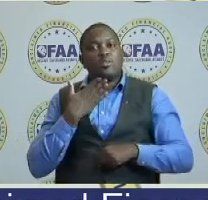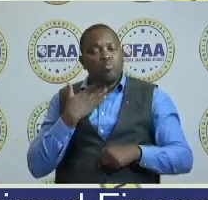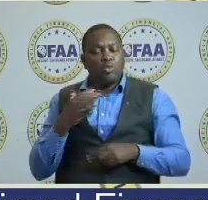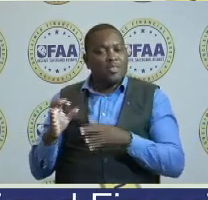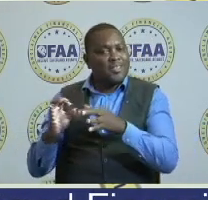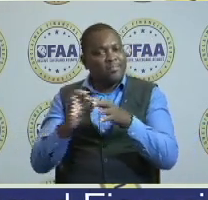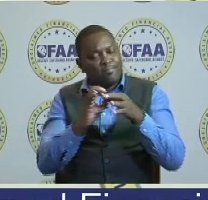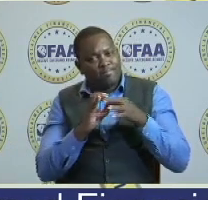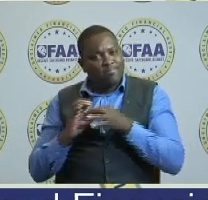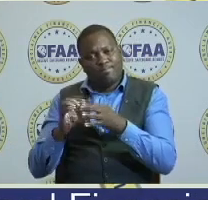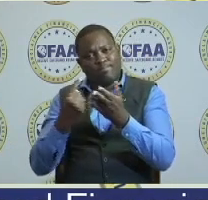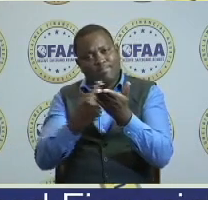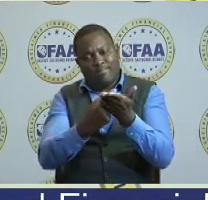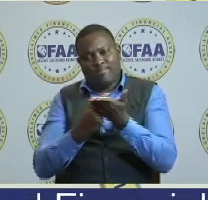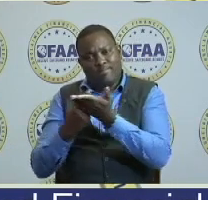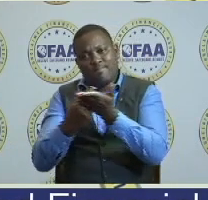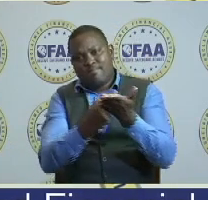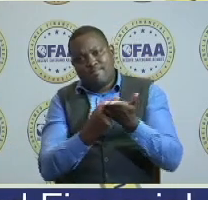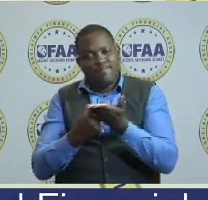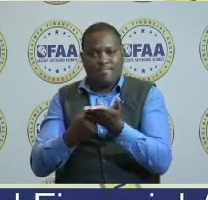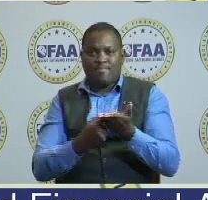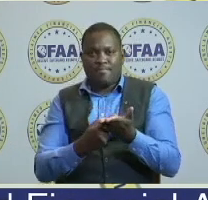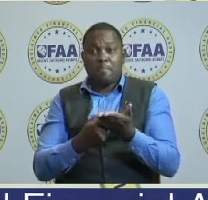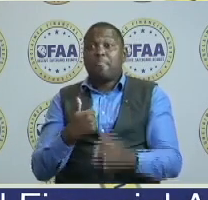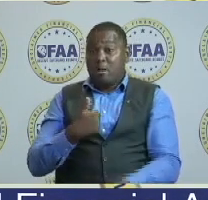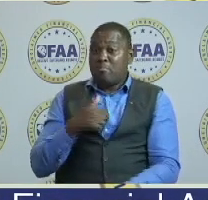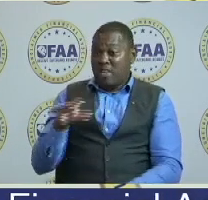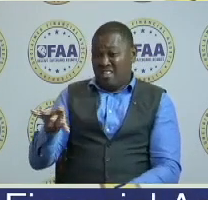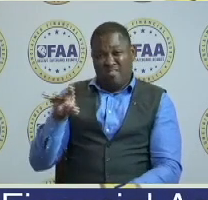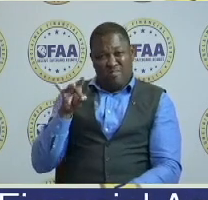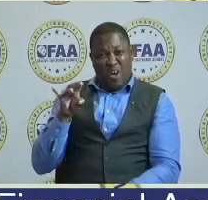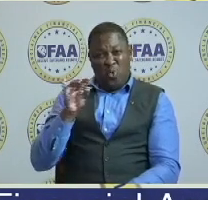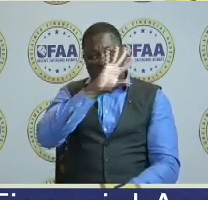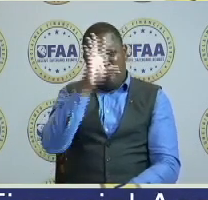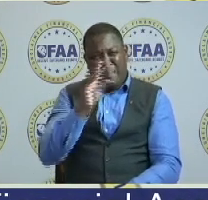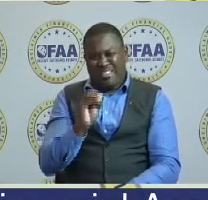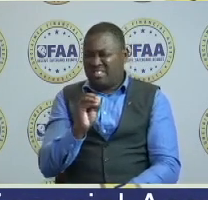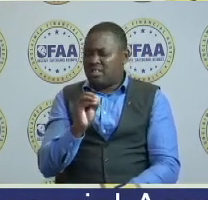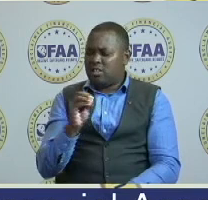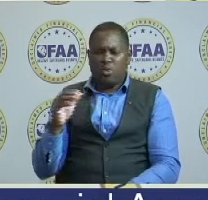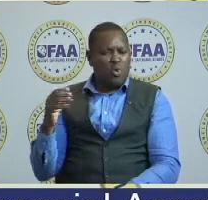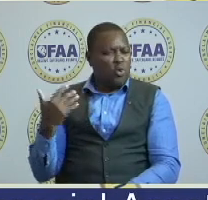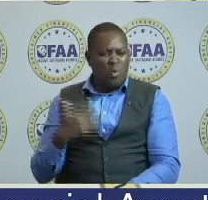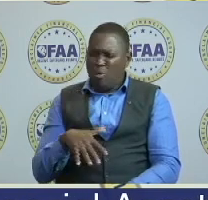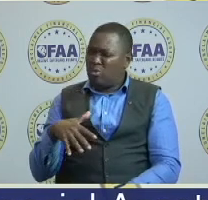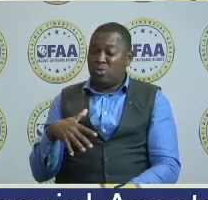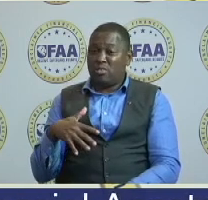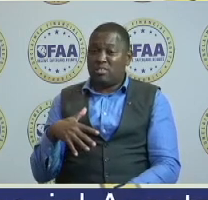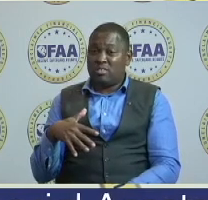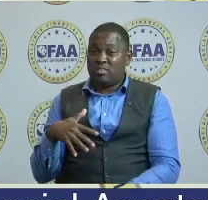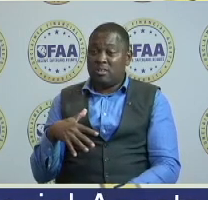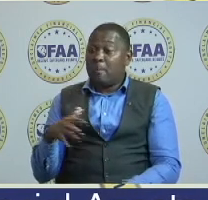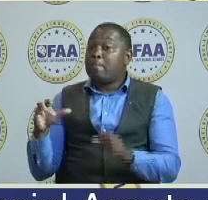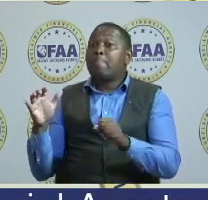and have a conversation. I found a statistic that was quite alarming, which was that out of the